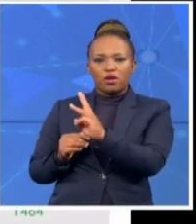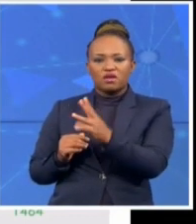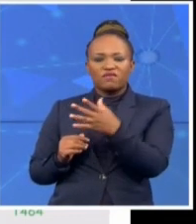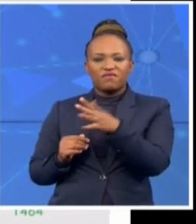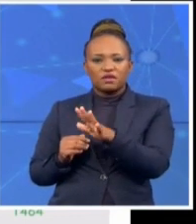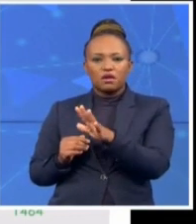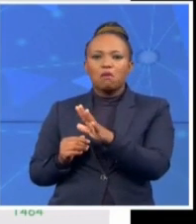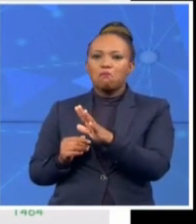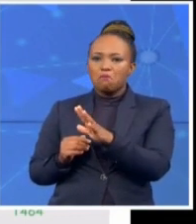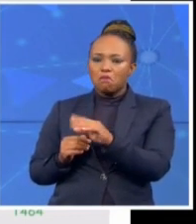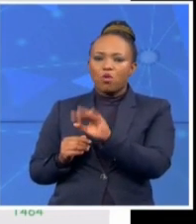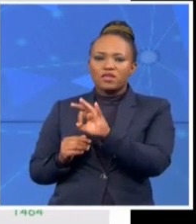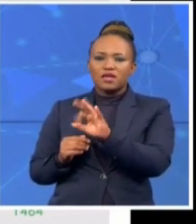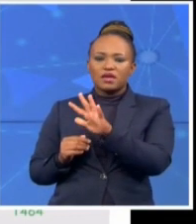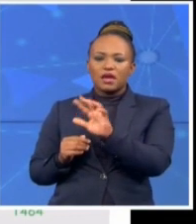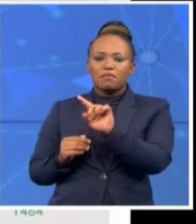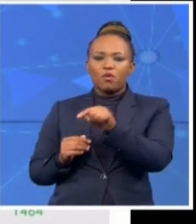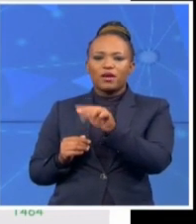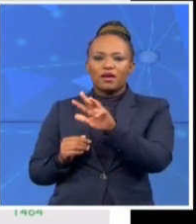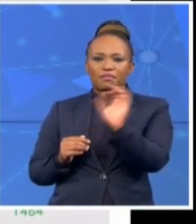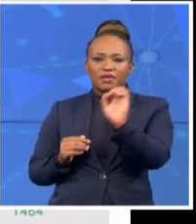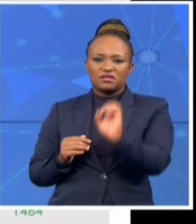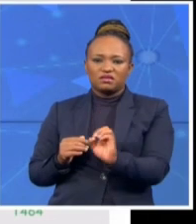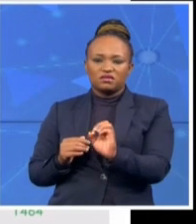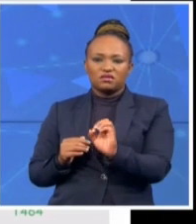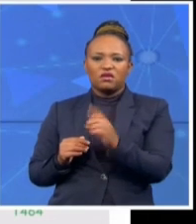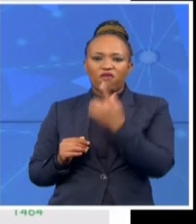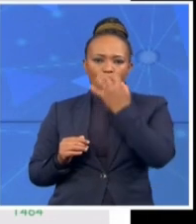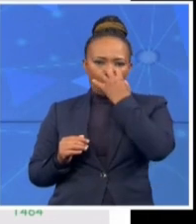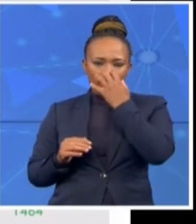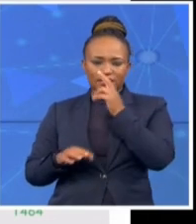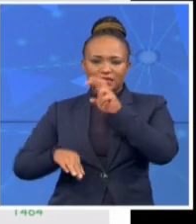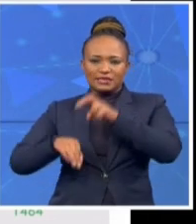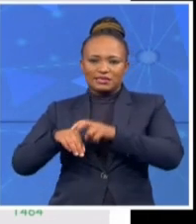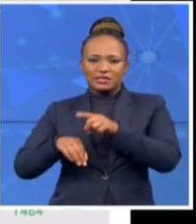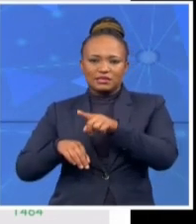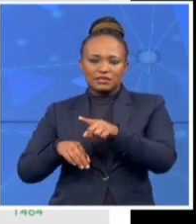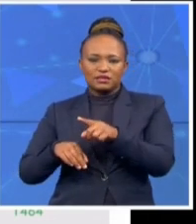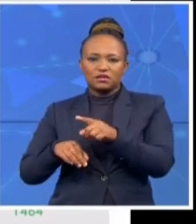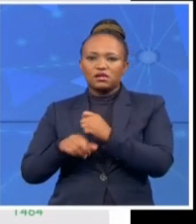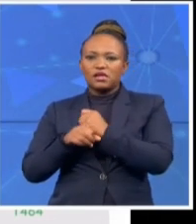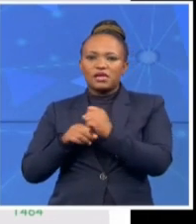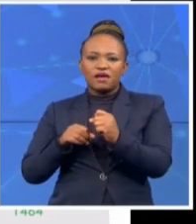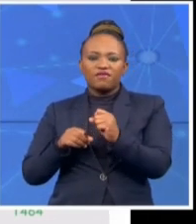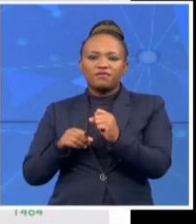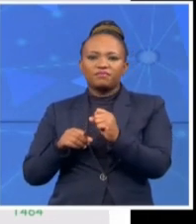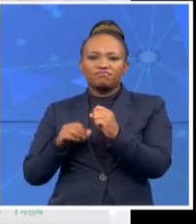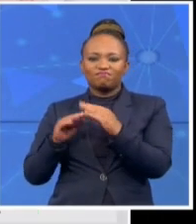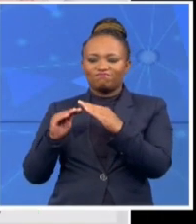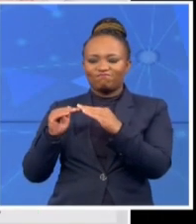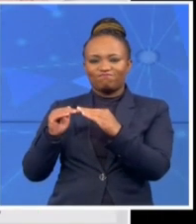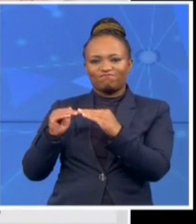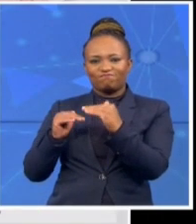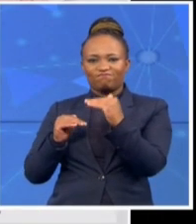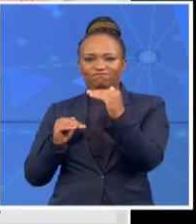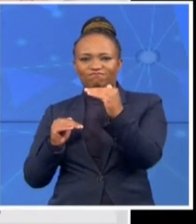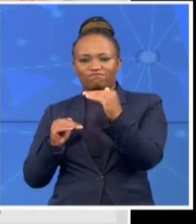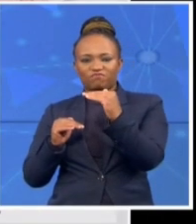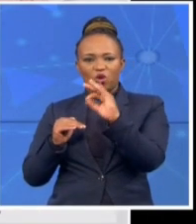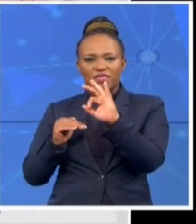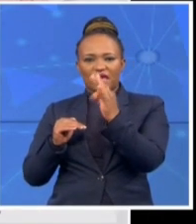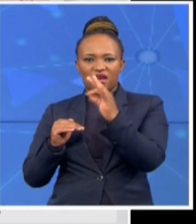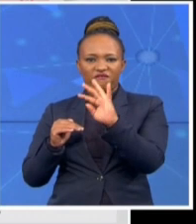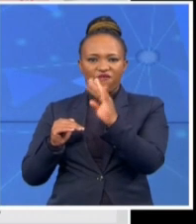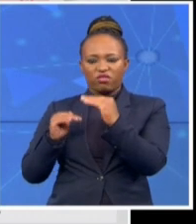39.7% of oxygen. So we never even got out of the first trigger line into the second or third or fourth. Just to